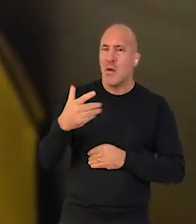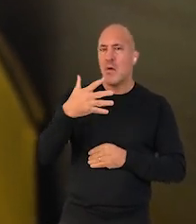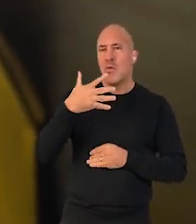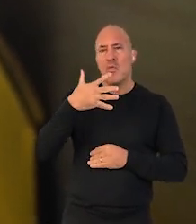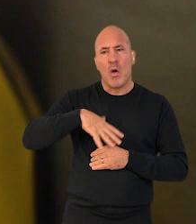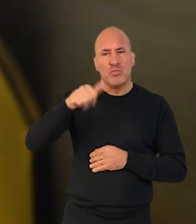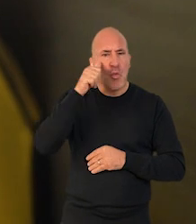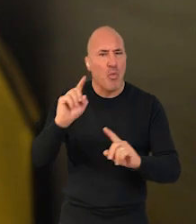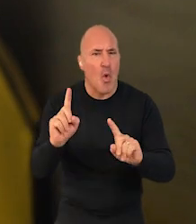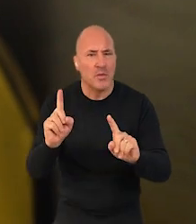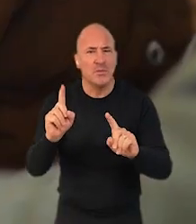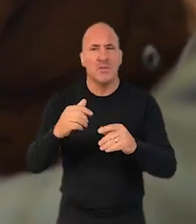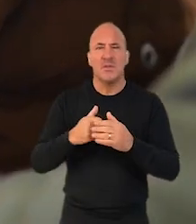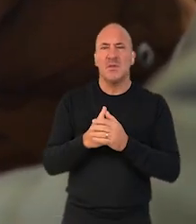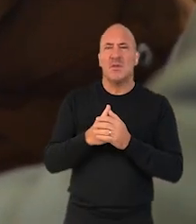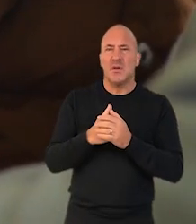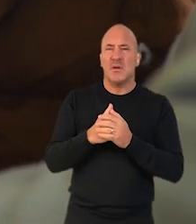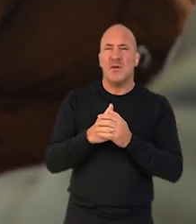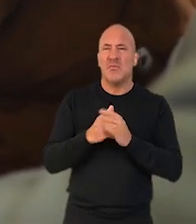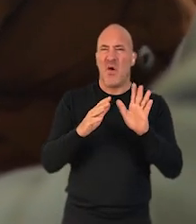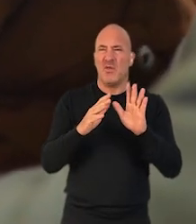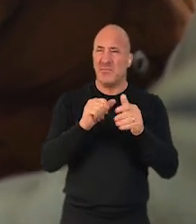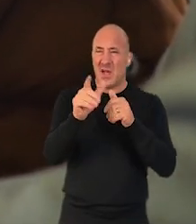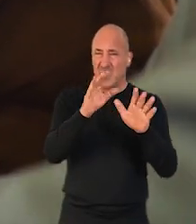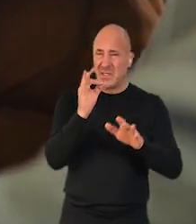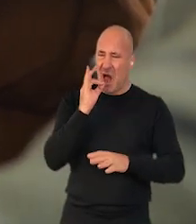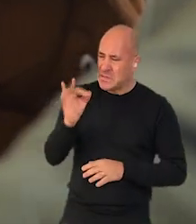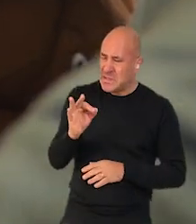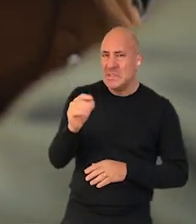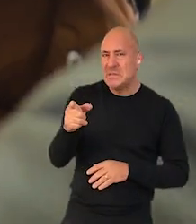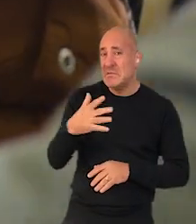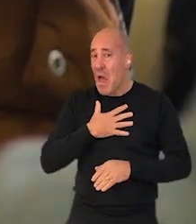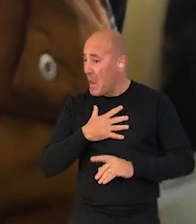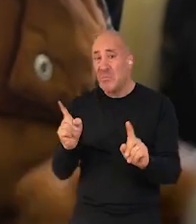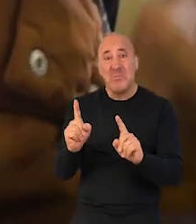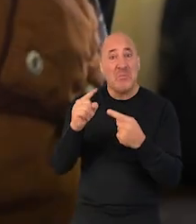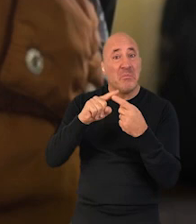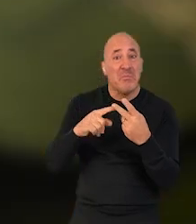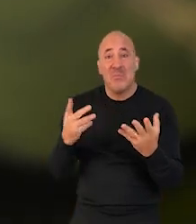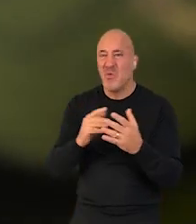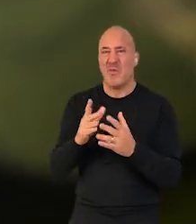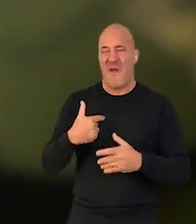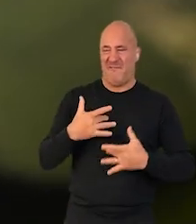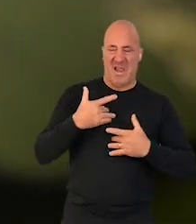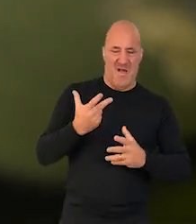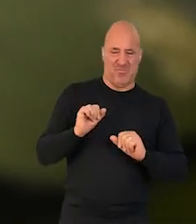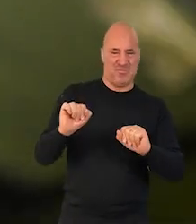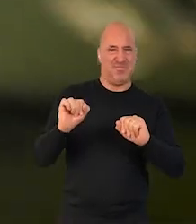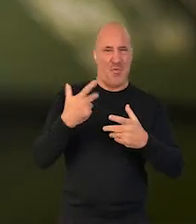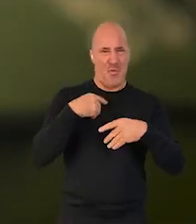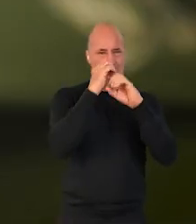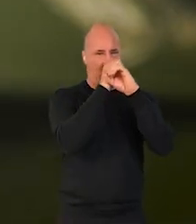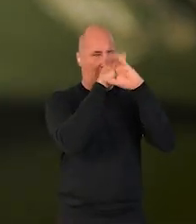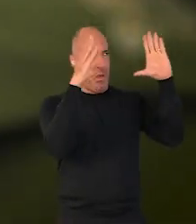people with disabilities and listen to their opinion and what it is that they want, asking them what it is that they would like to do rather than just guessing